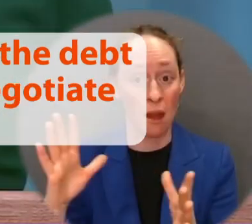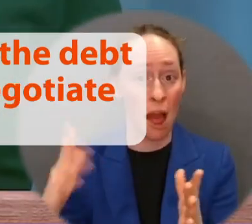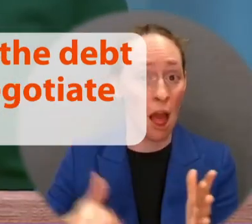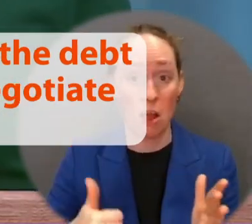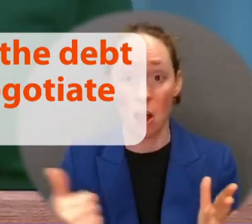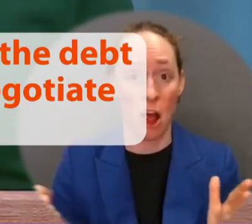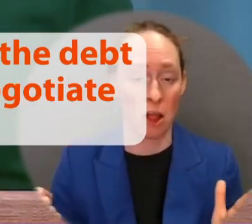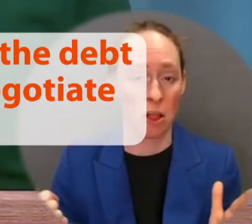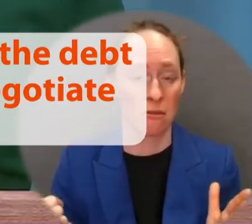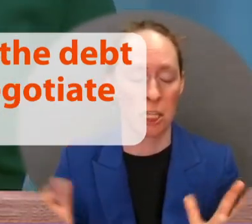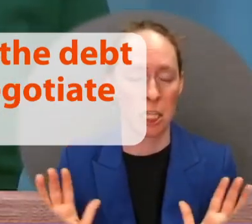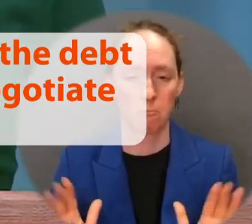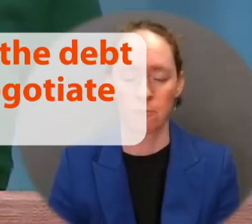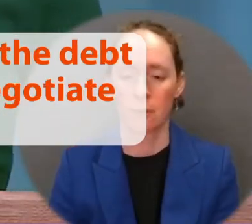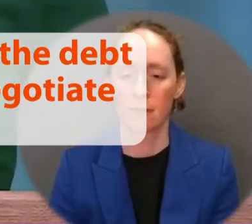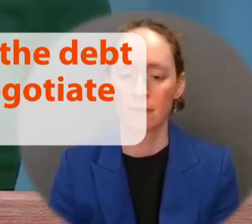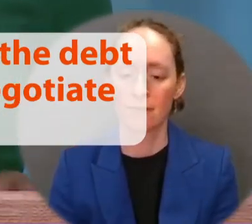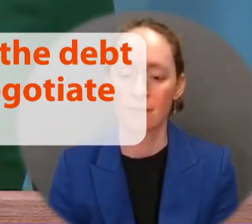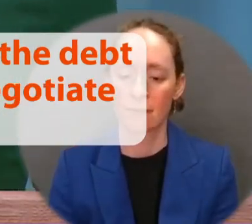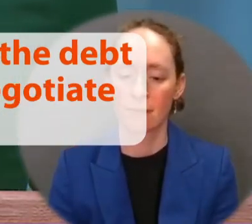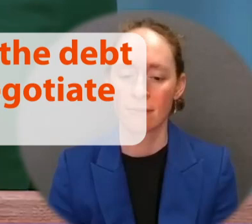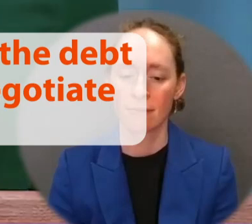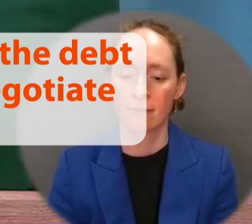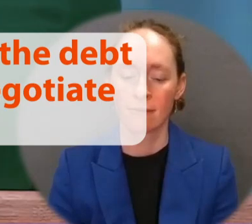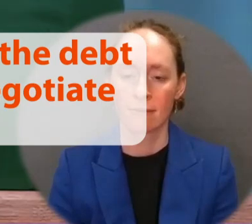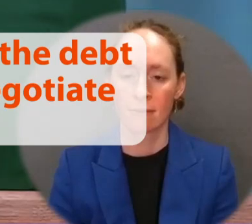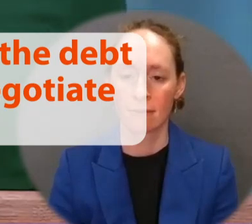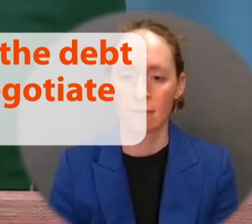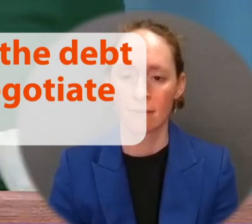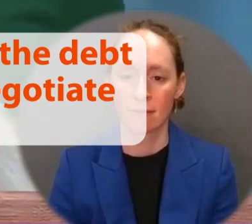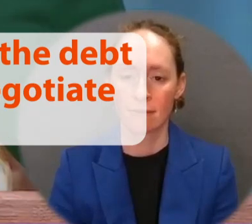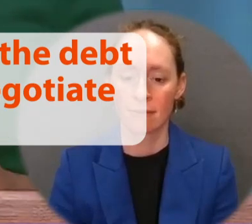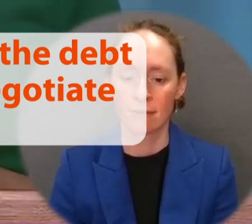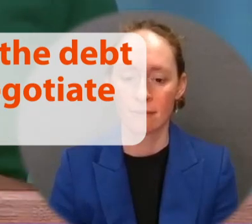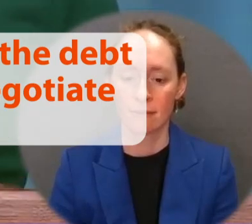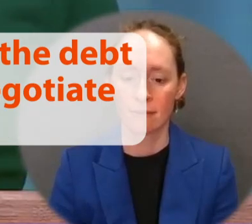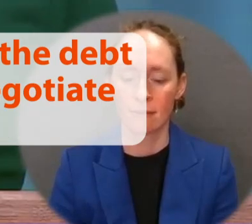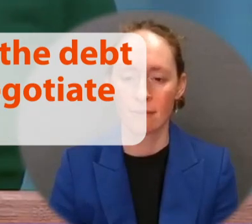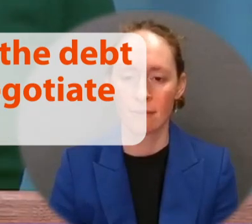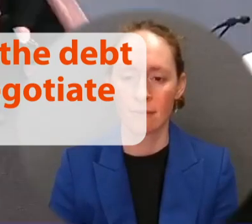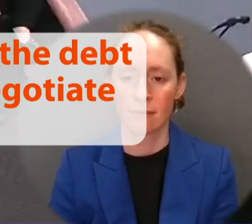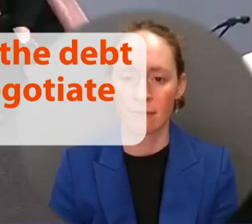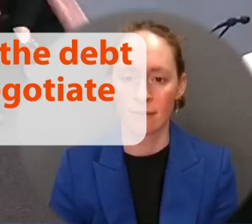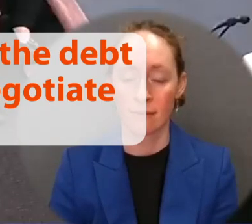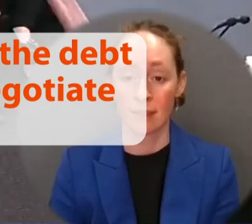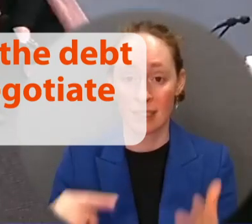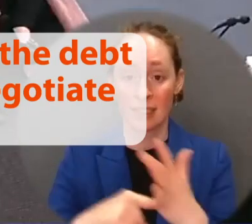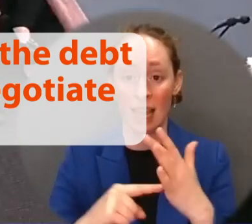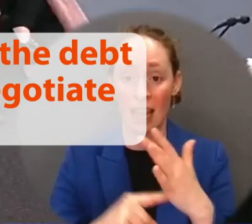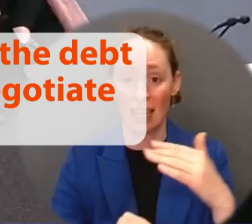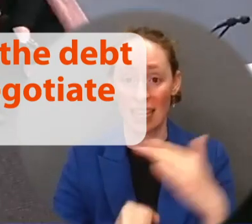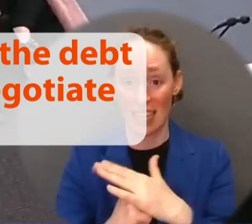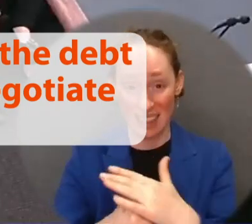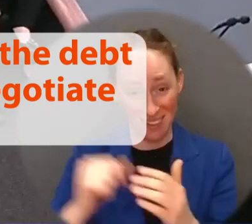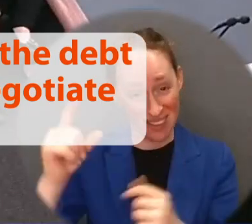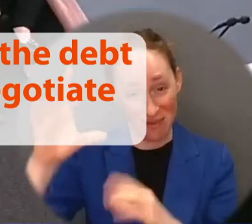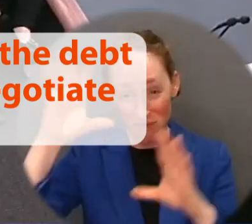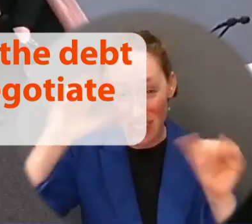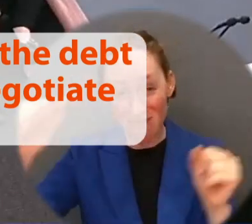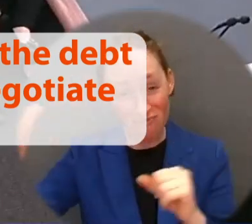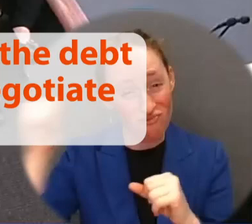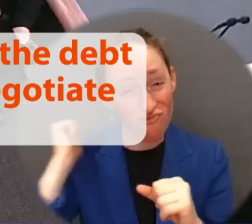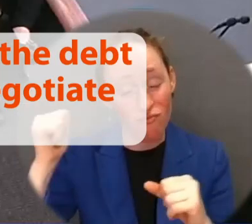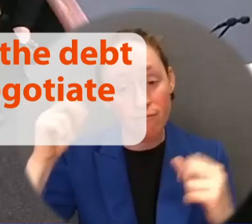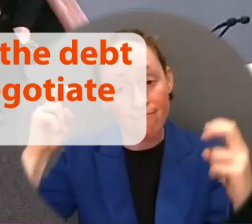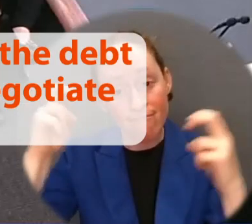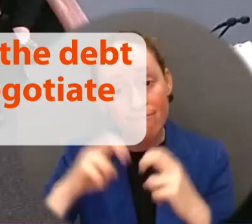education. It's about Julian Assange. Go ahead. Thanks. On the debt ceiling, has the president ruled out supporting a short-term extension of the debt ceiling? Is that, do you think that's something that he might